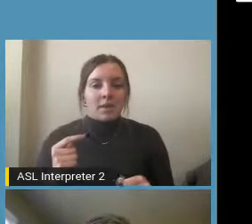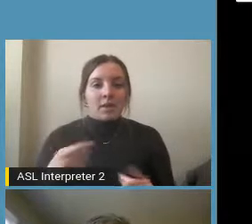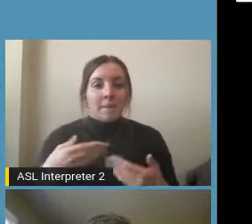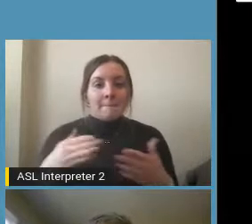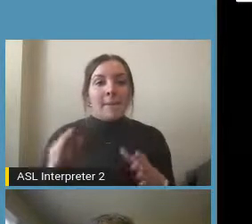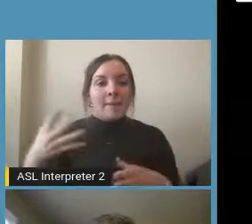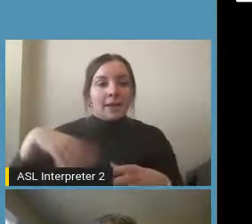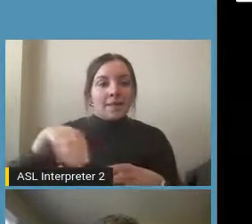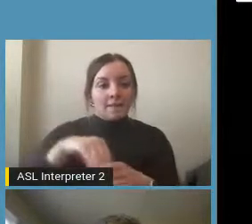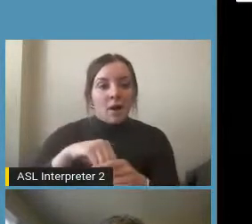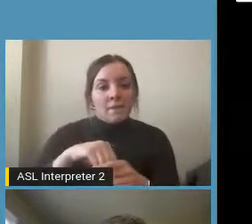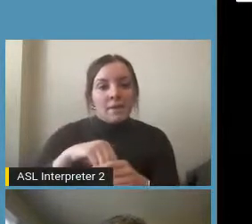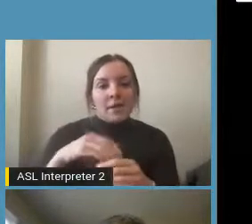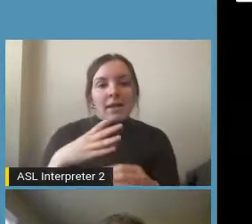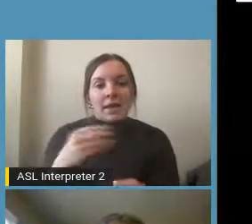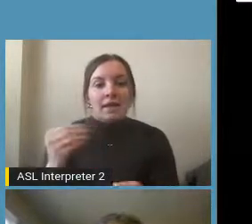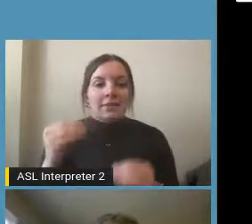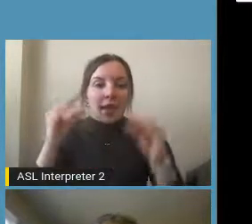Creative Commons distribution,